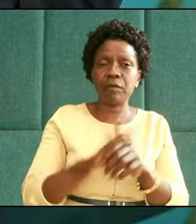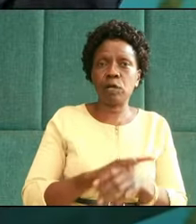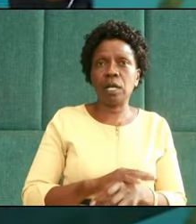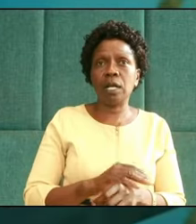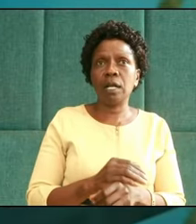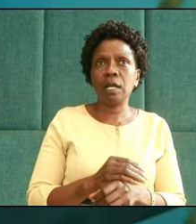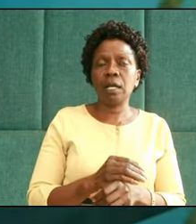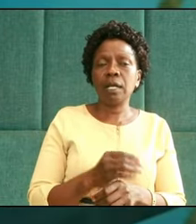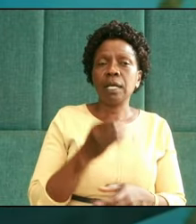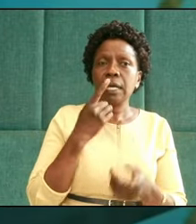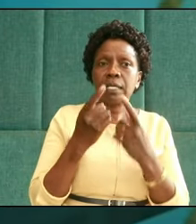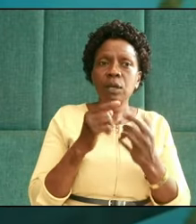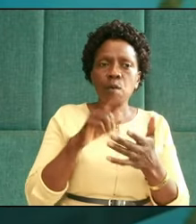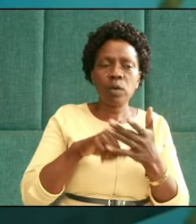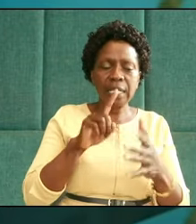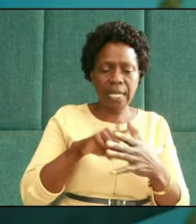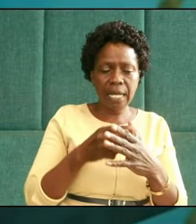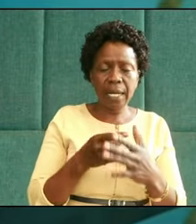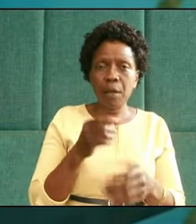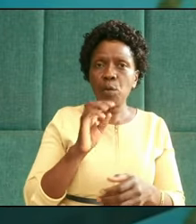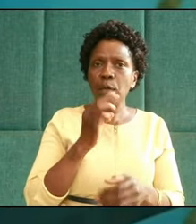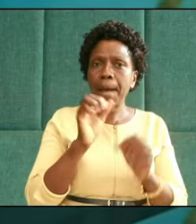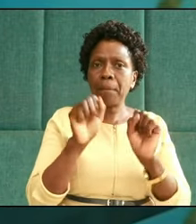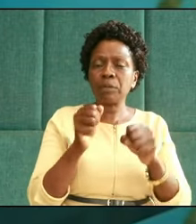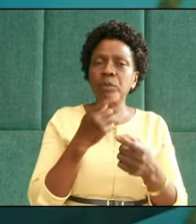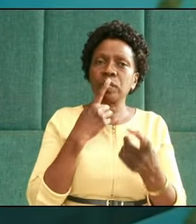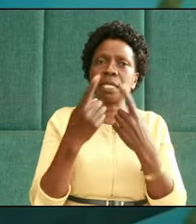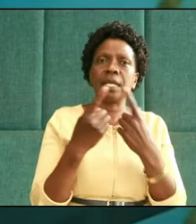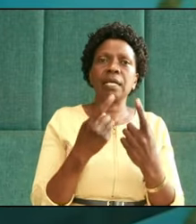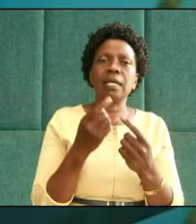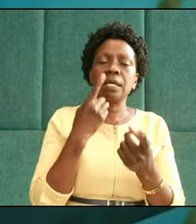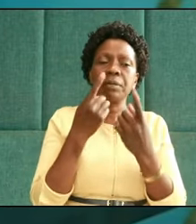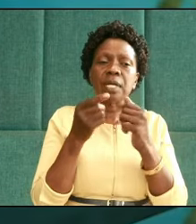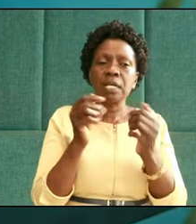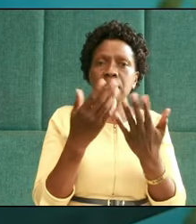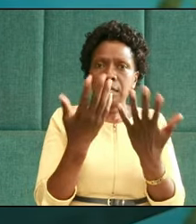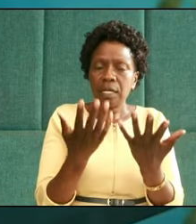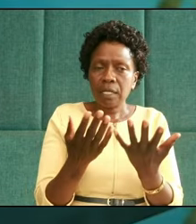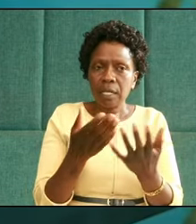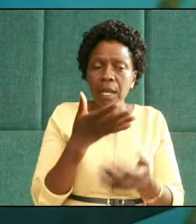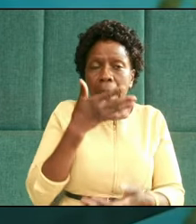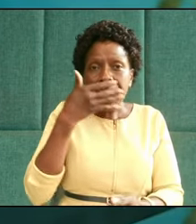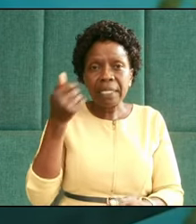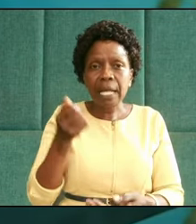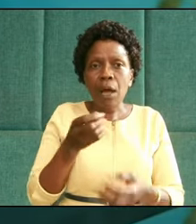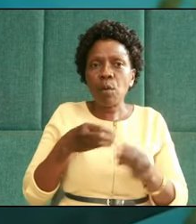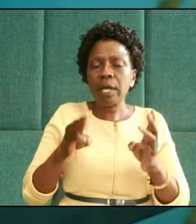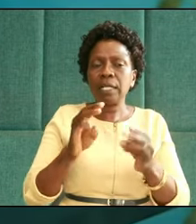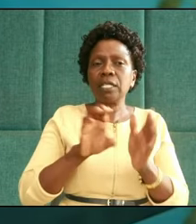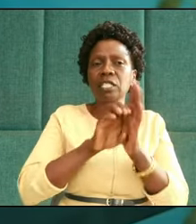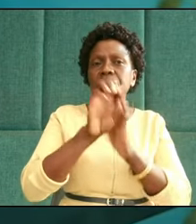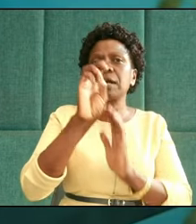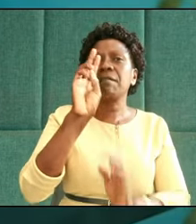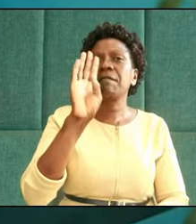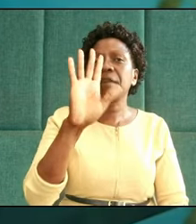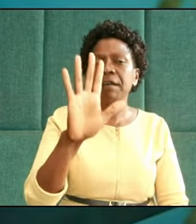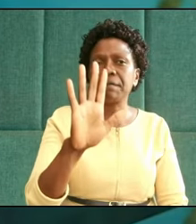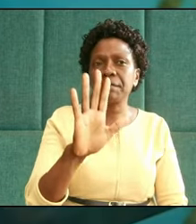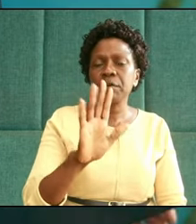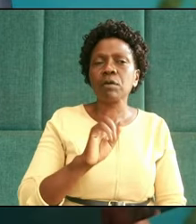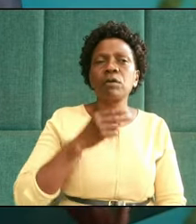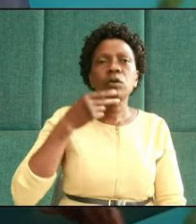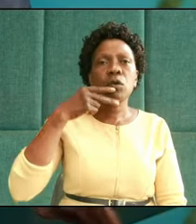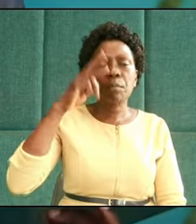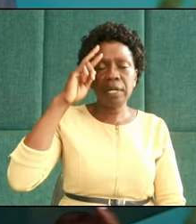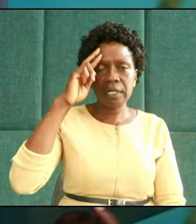shall we say to these things? He speaks about these things in a better way in chapter 5 of Romans. Let me go back a